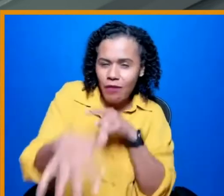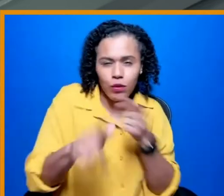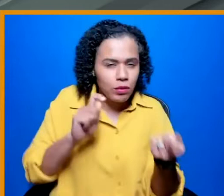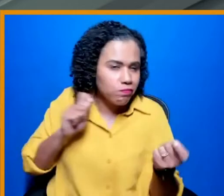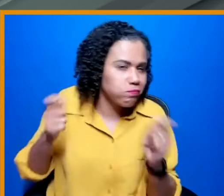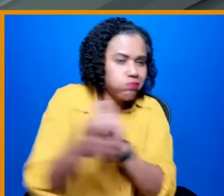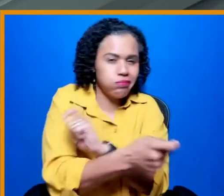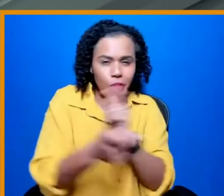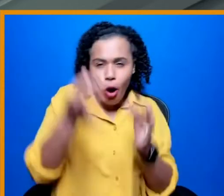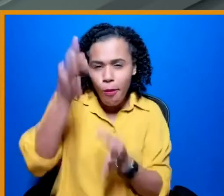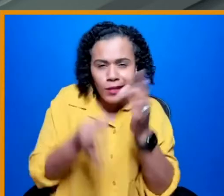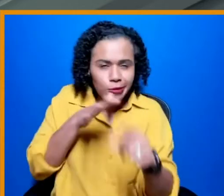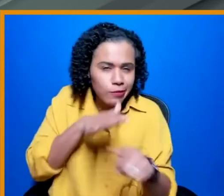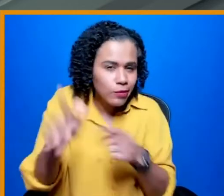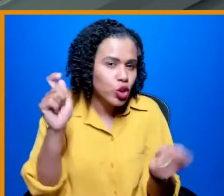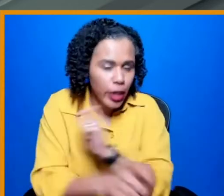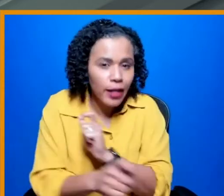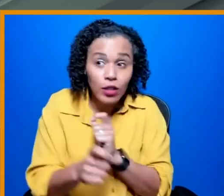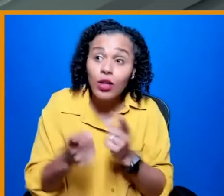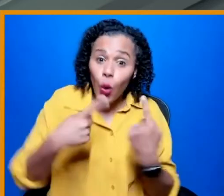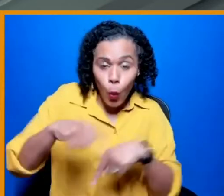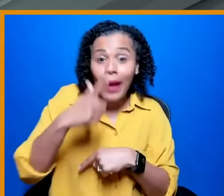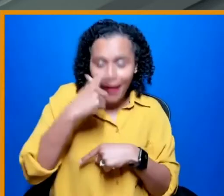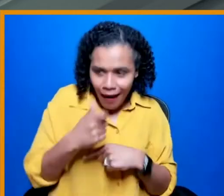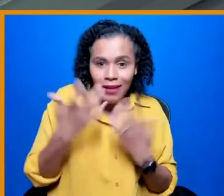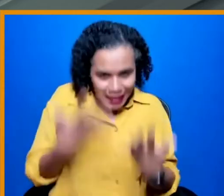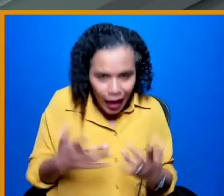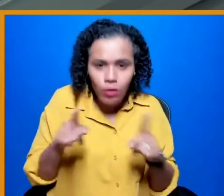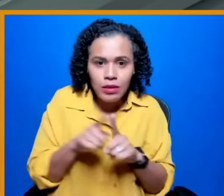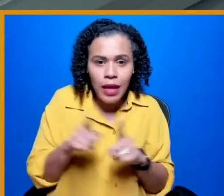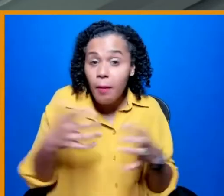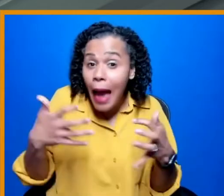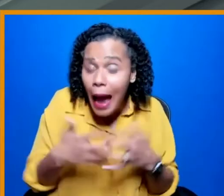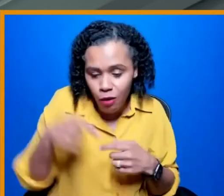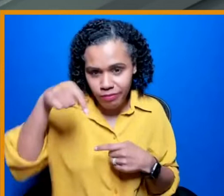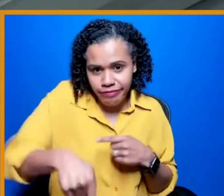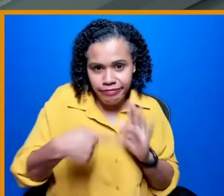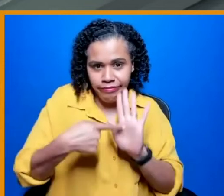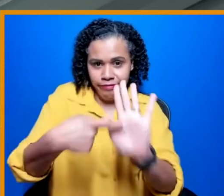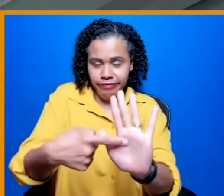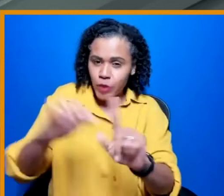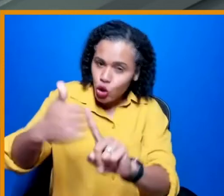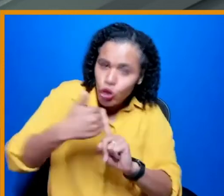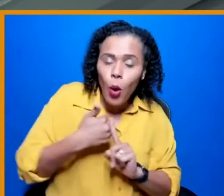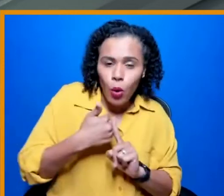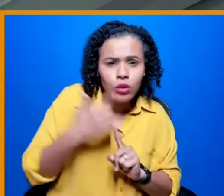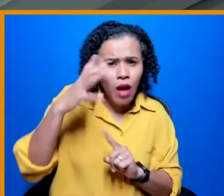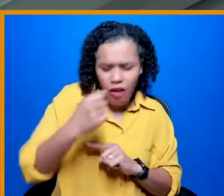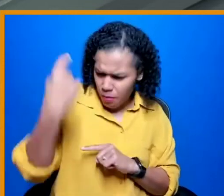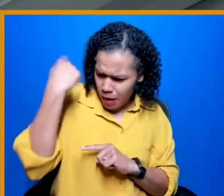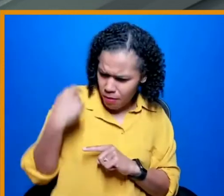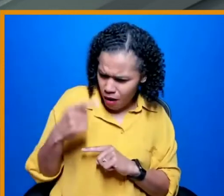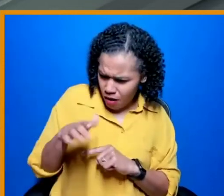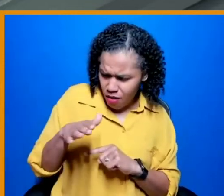by supporting this motion today. Many years ago, I remember a friend teaching her toddler to sign language